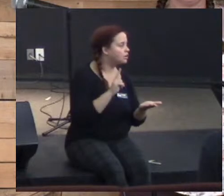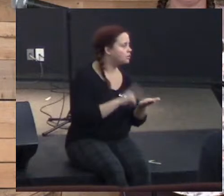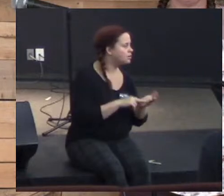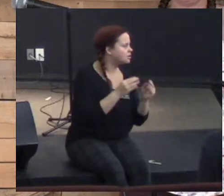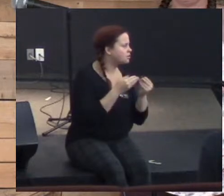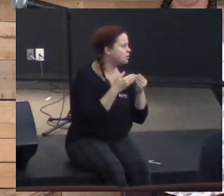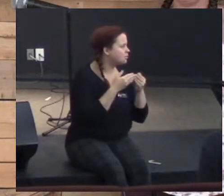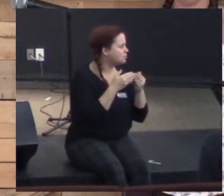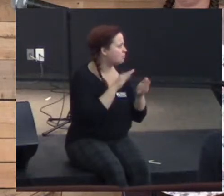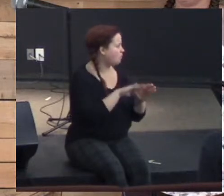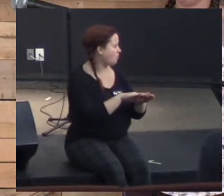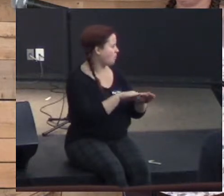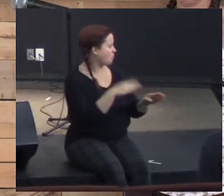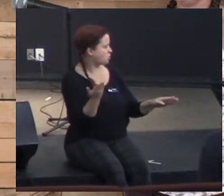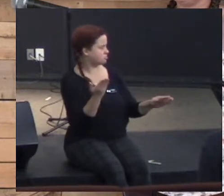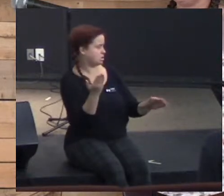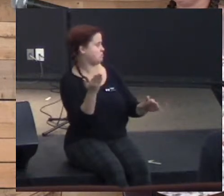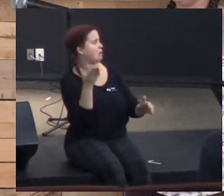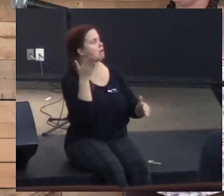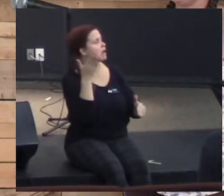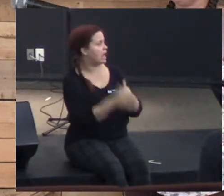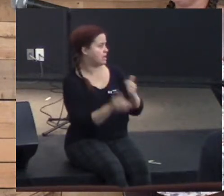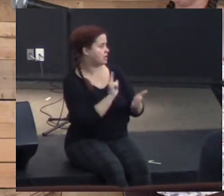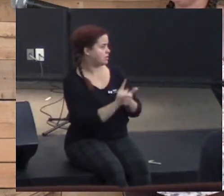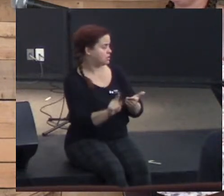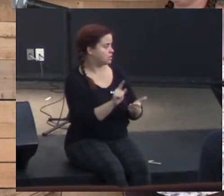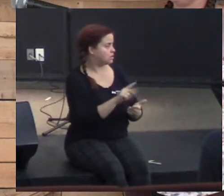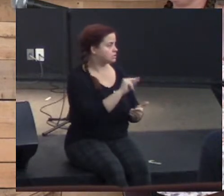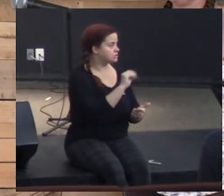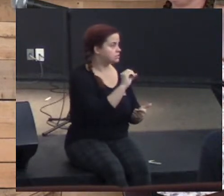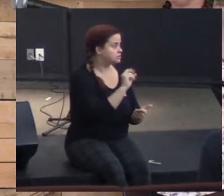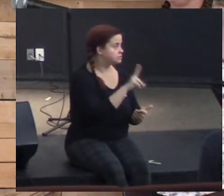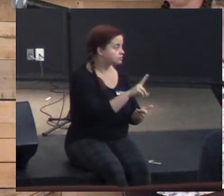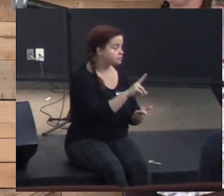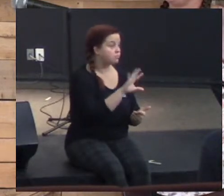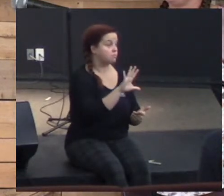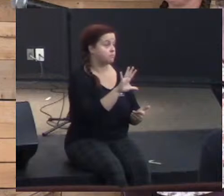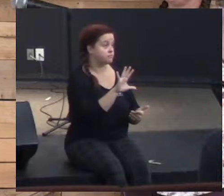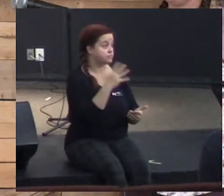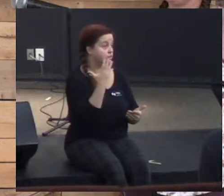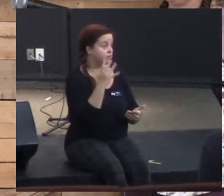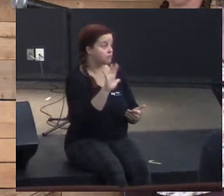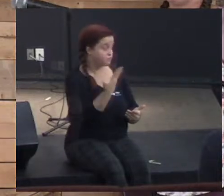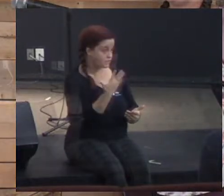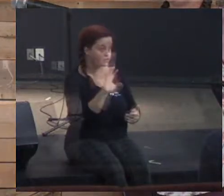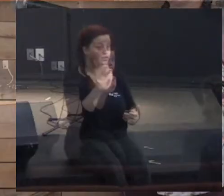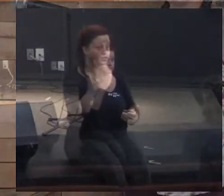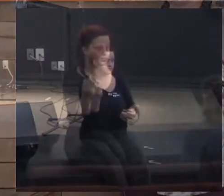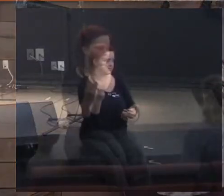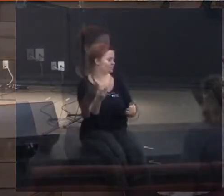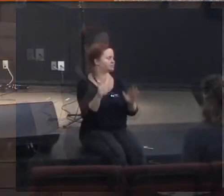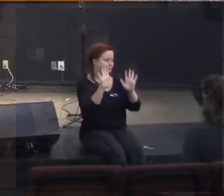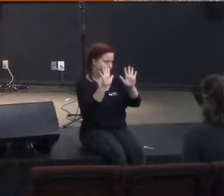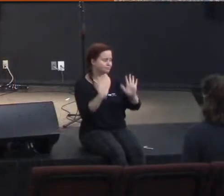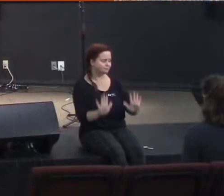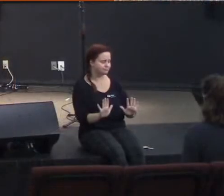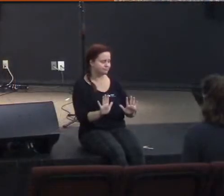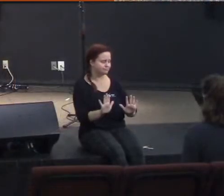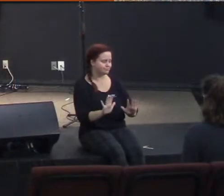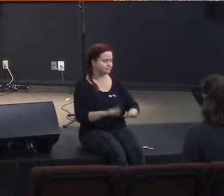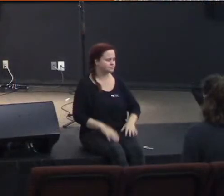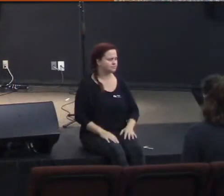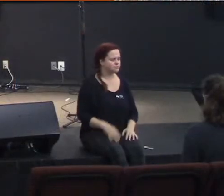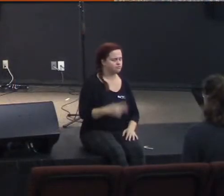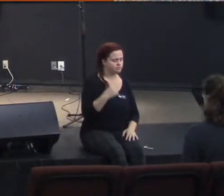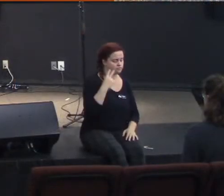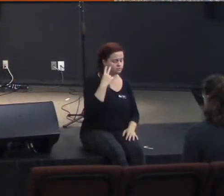believe, by the end of the week. So November 5th and 6th, mark your calendars. It's going to be pretty awesome. We